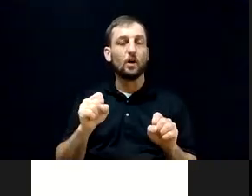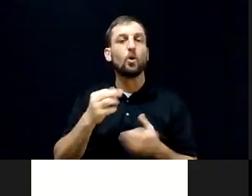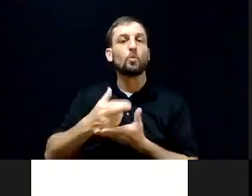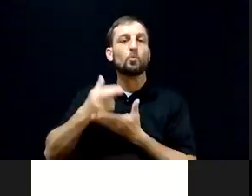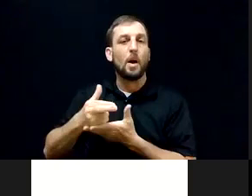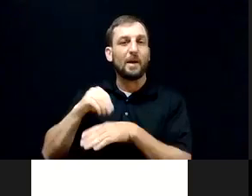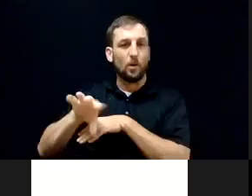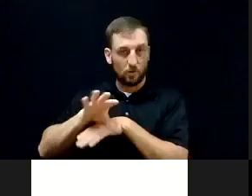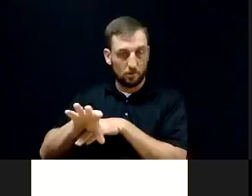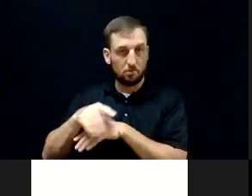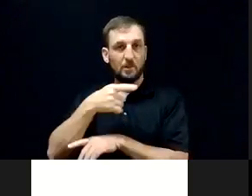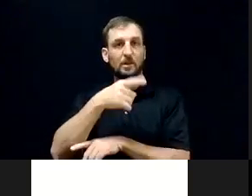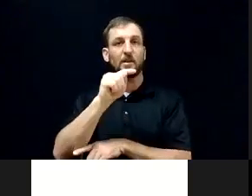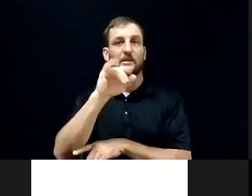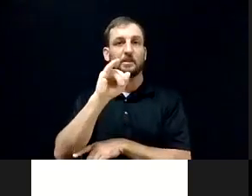Tim Delany.